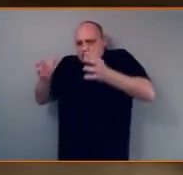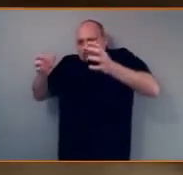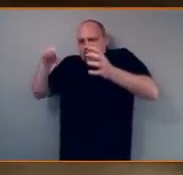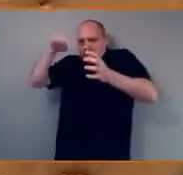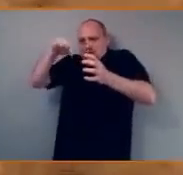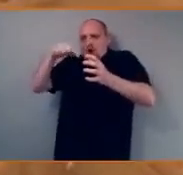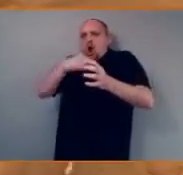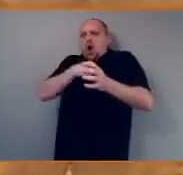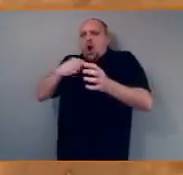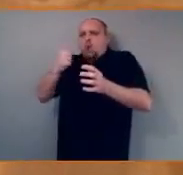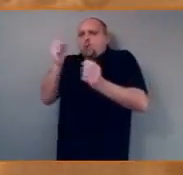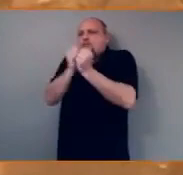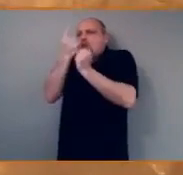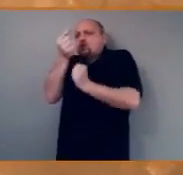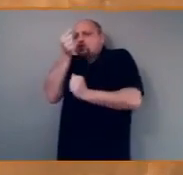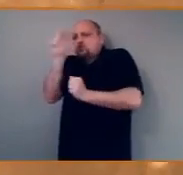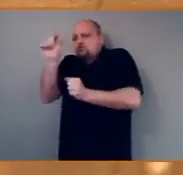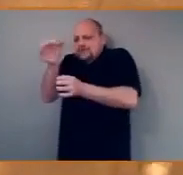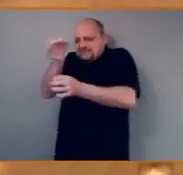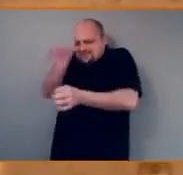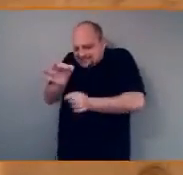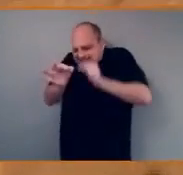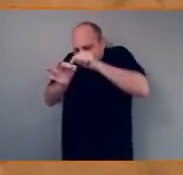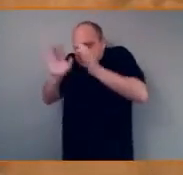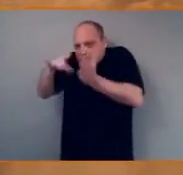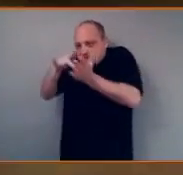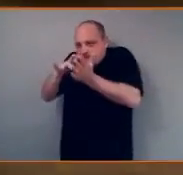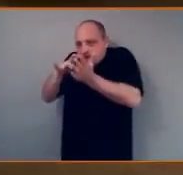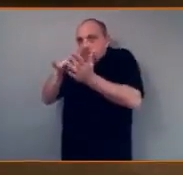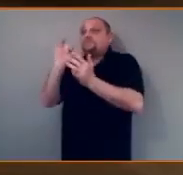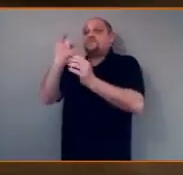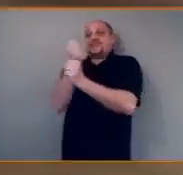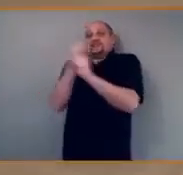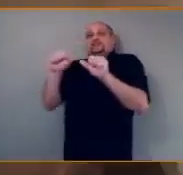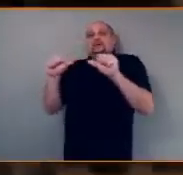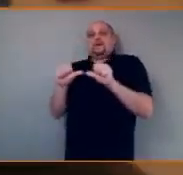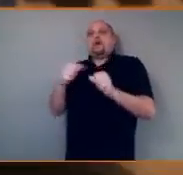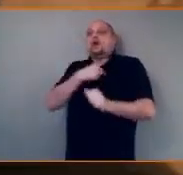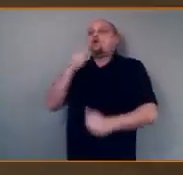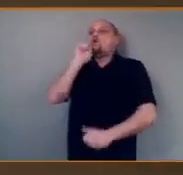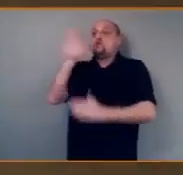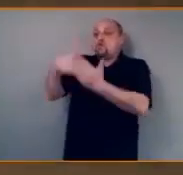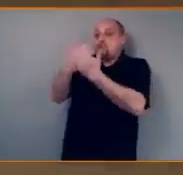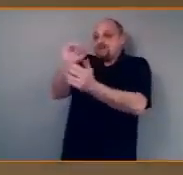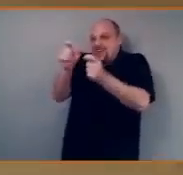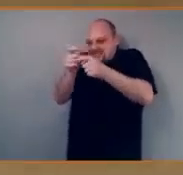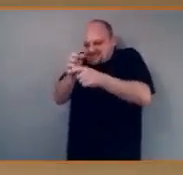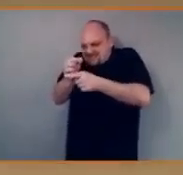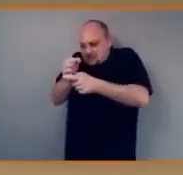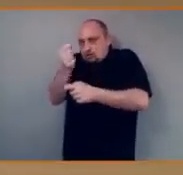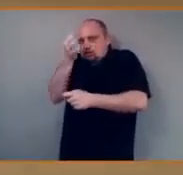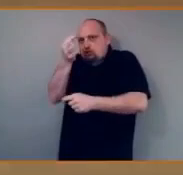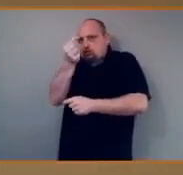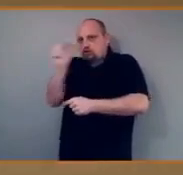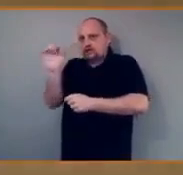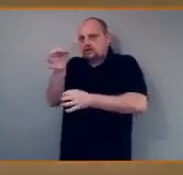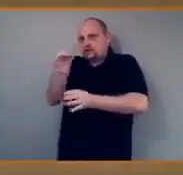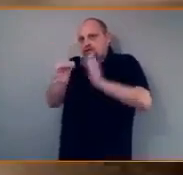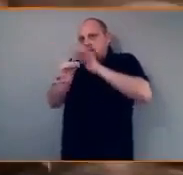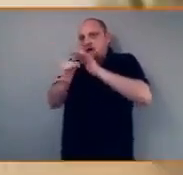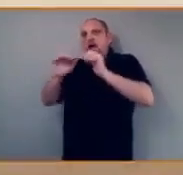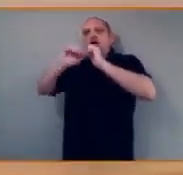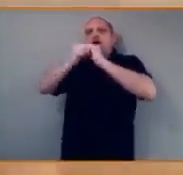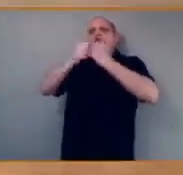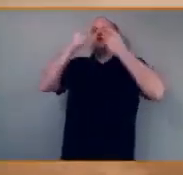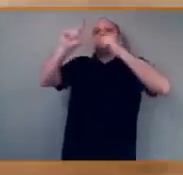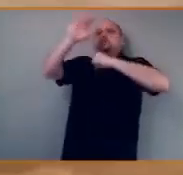green little dot that was a safe parking lot area, which is really, really cool. And the way we were able to do that was that during the descent phase,